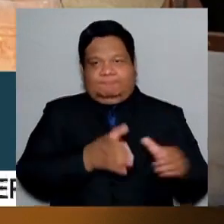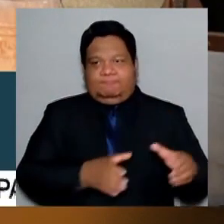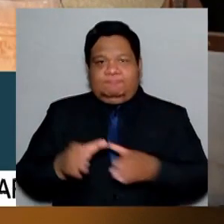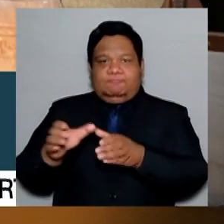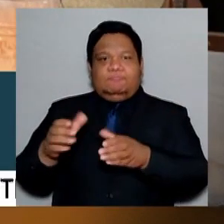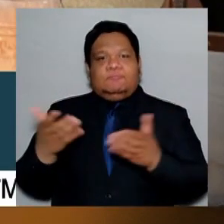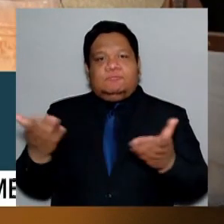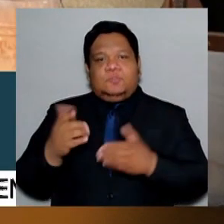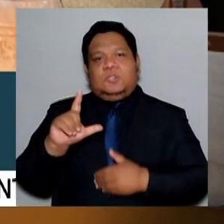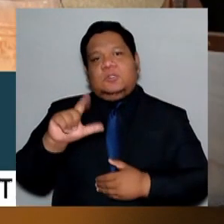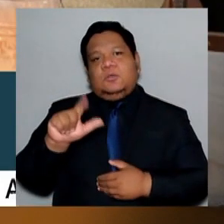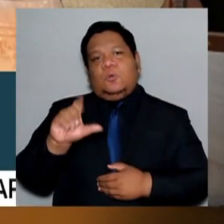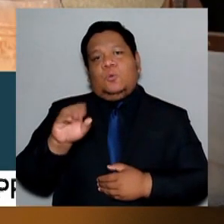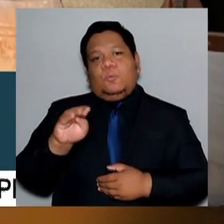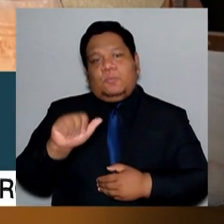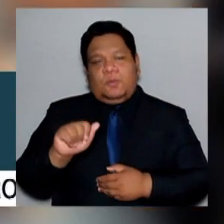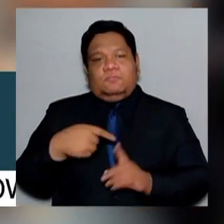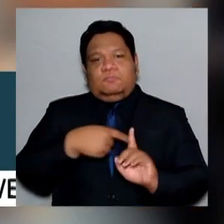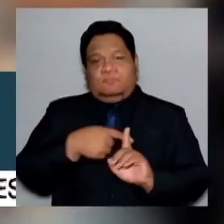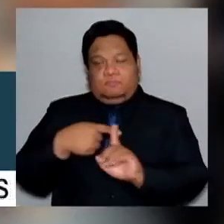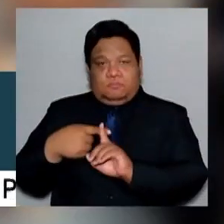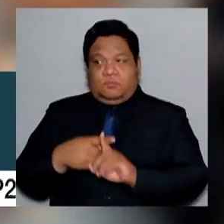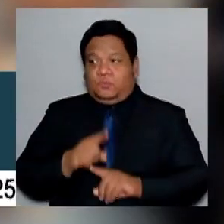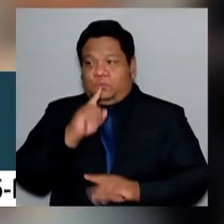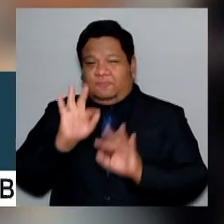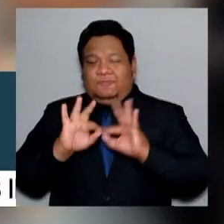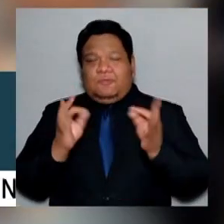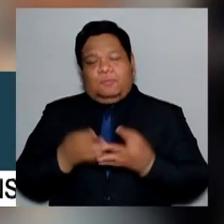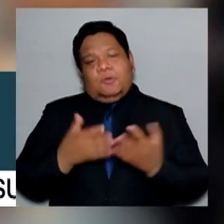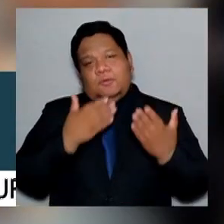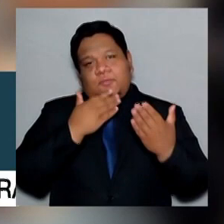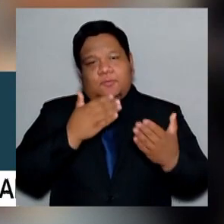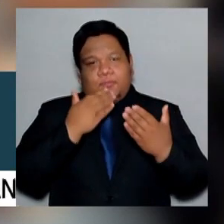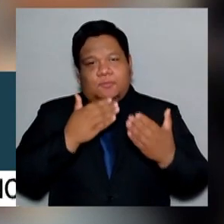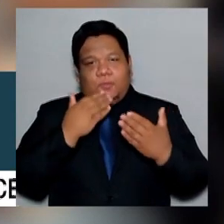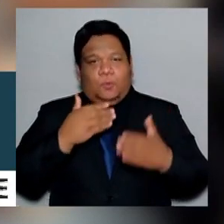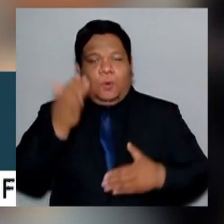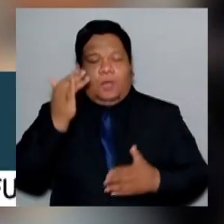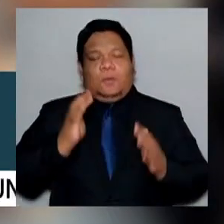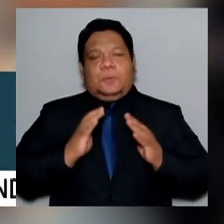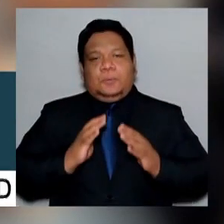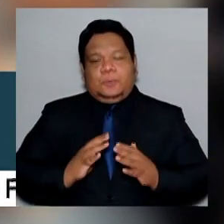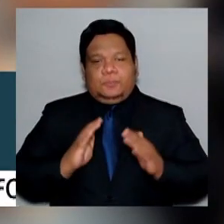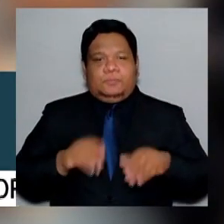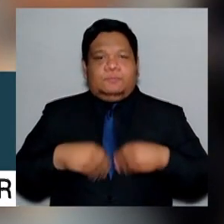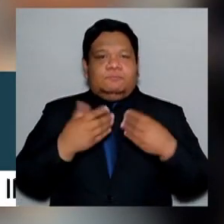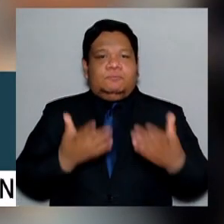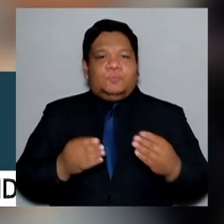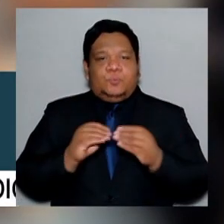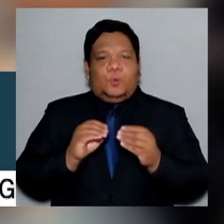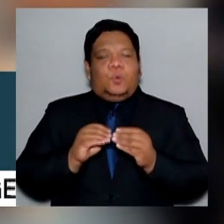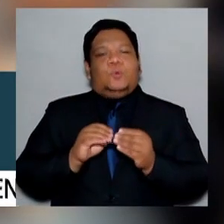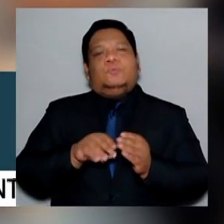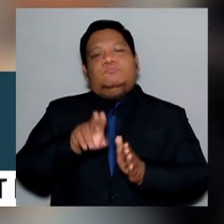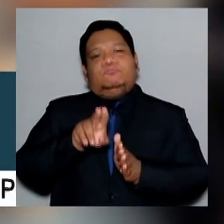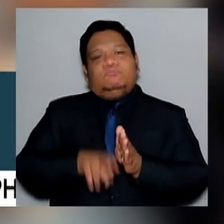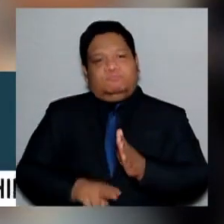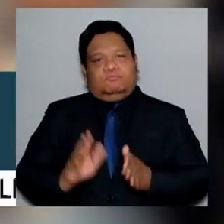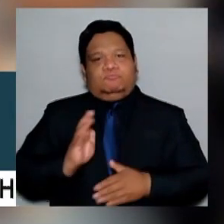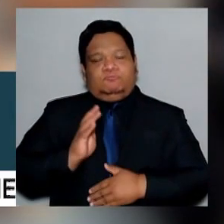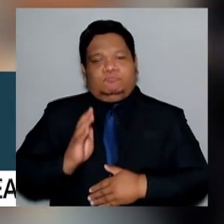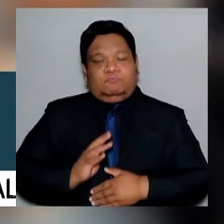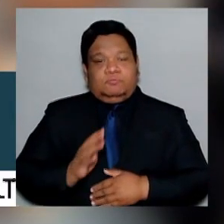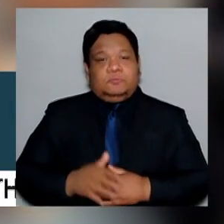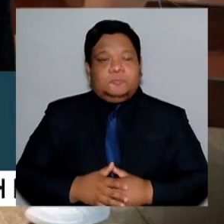gratitude to Program Paghilom as their fathers and brothers will finally be afforded a more decent burial. Netherlands Ambassador